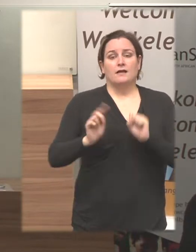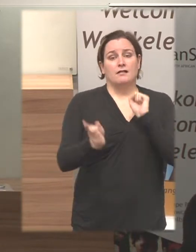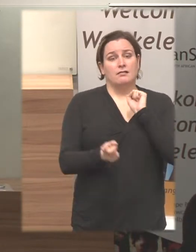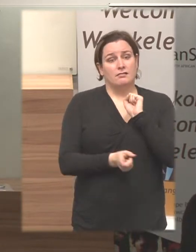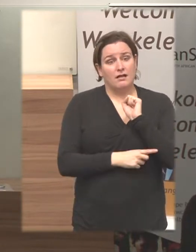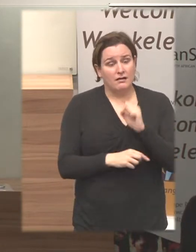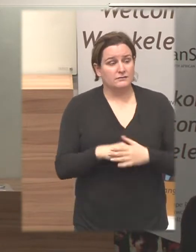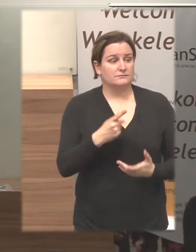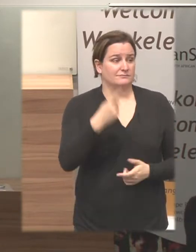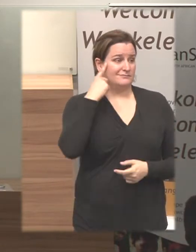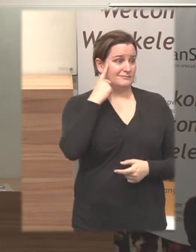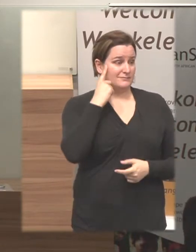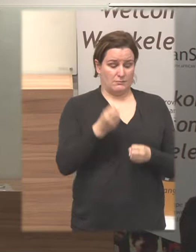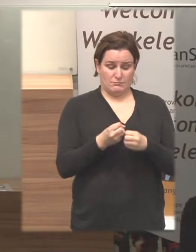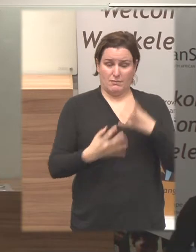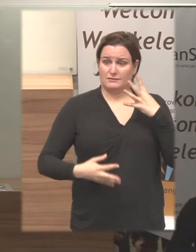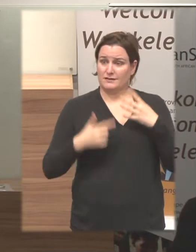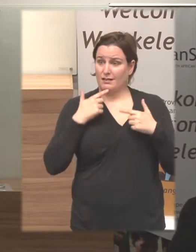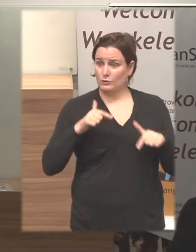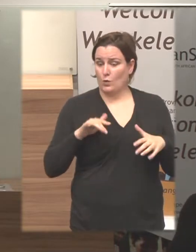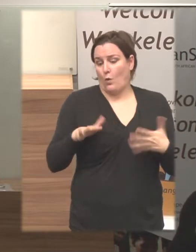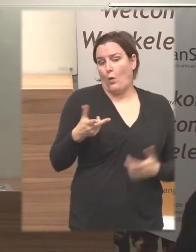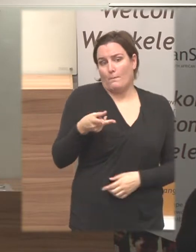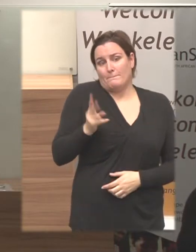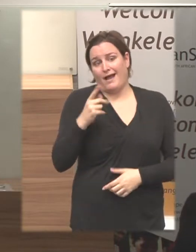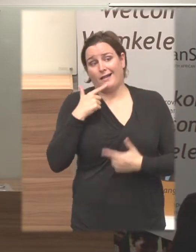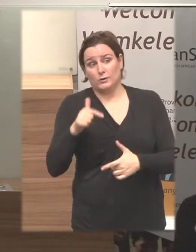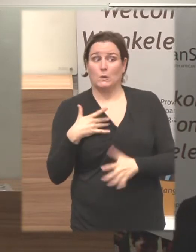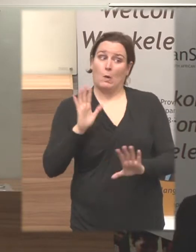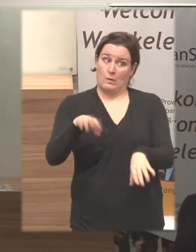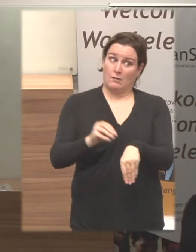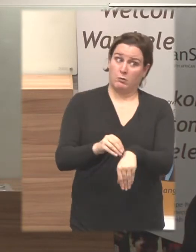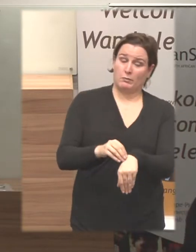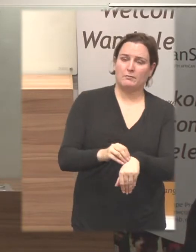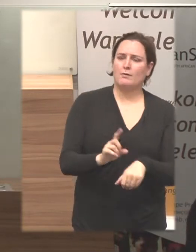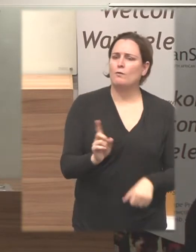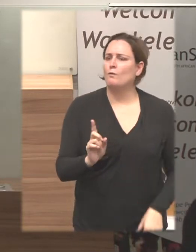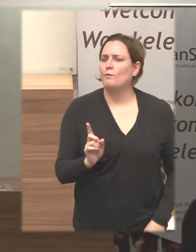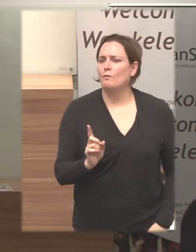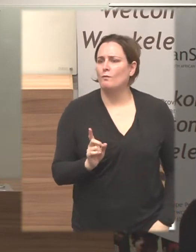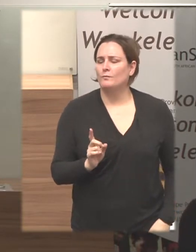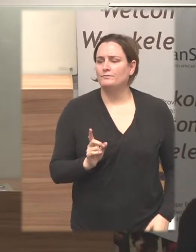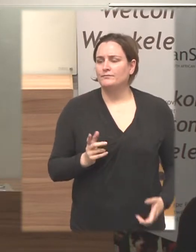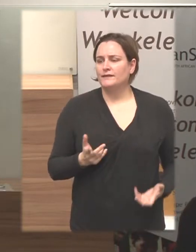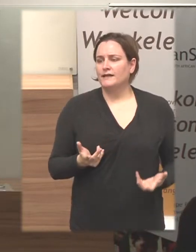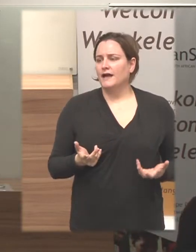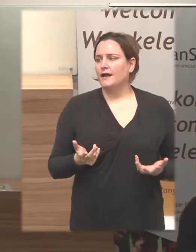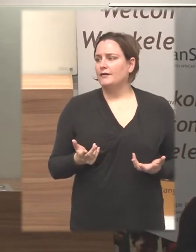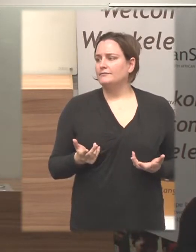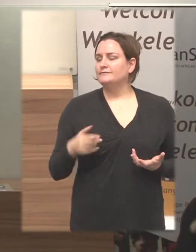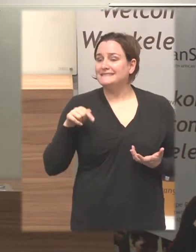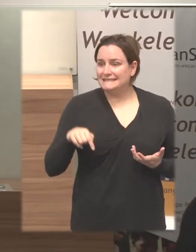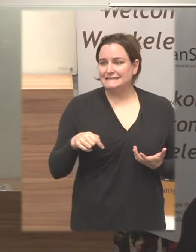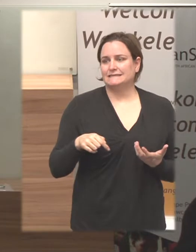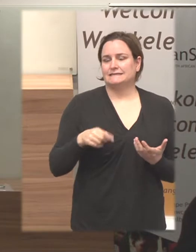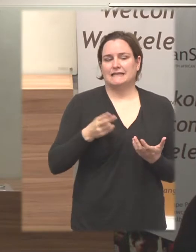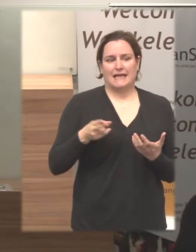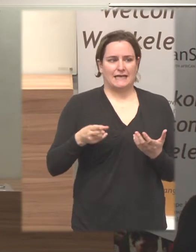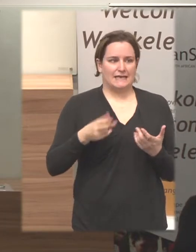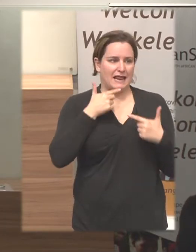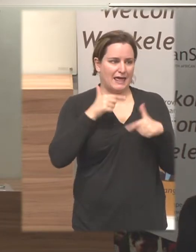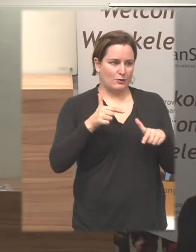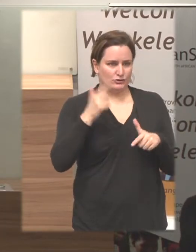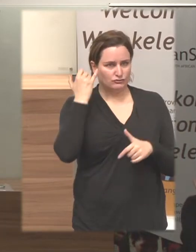that multilingualism or bilingualism is a problem. So this is another set of language ideologies